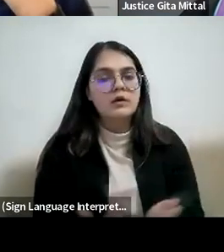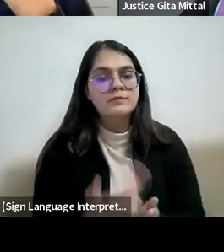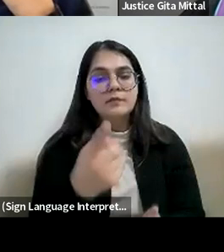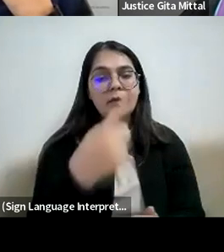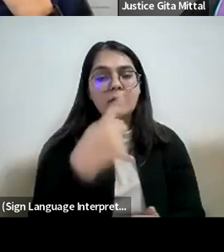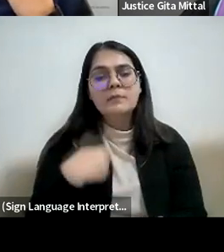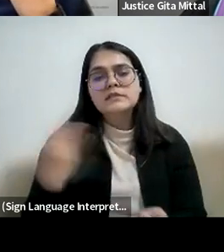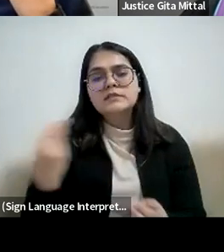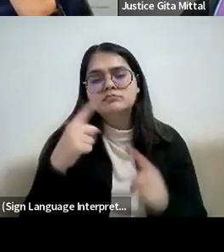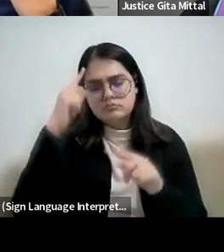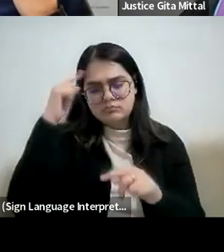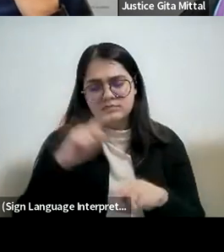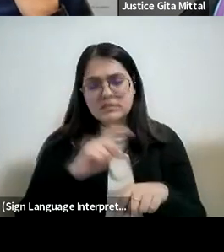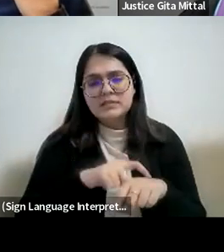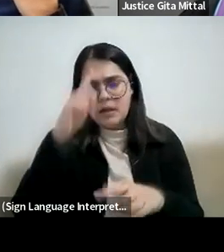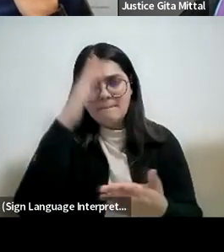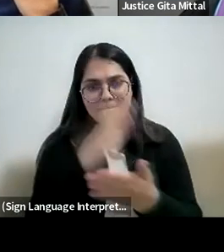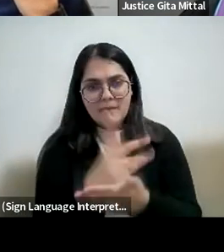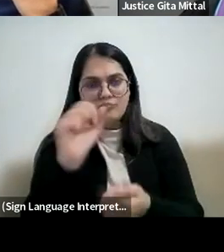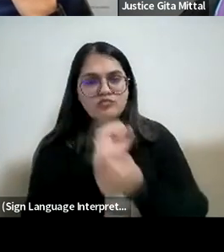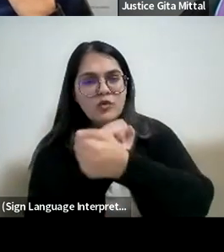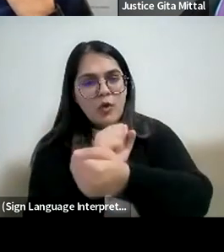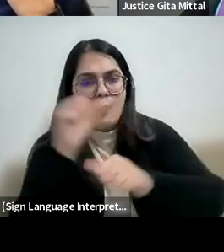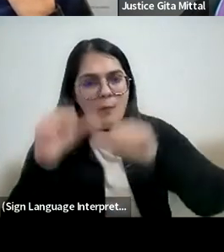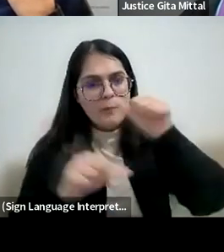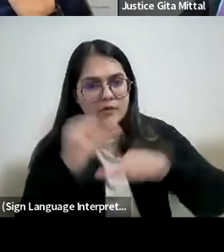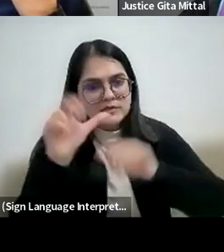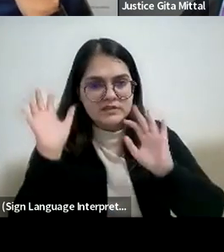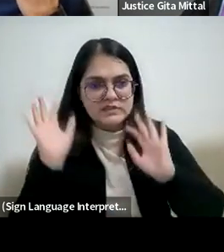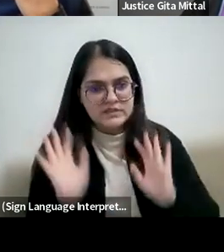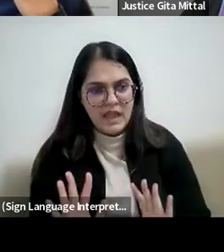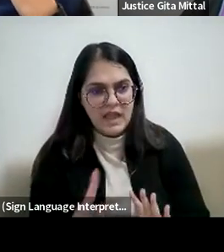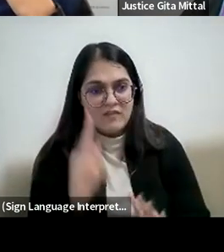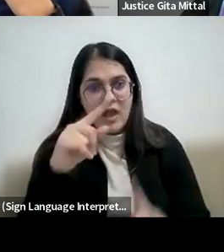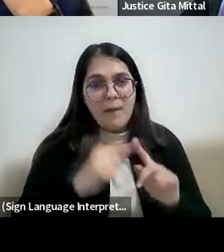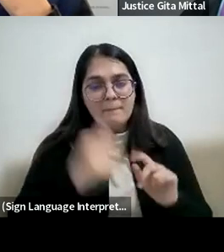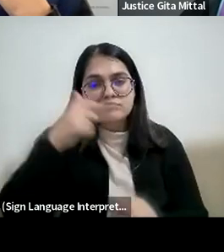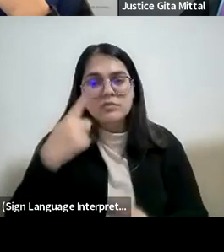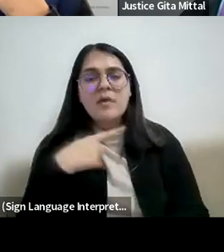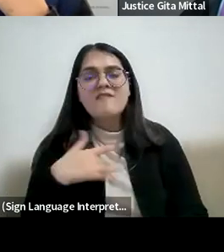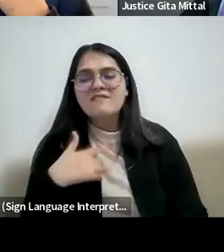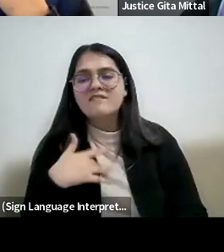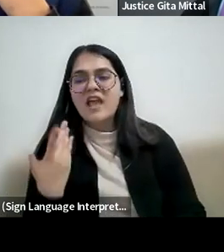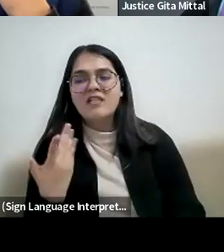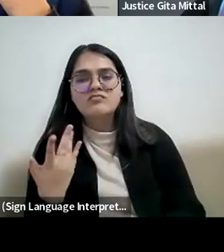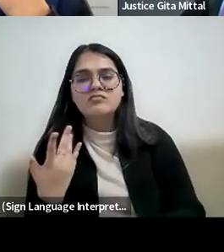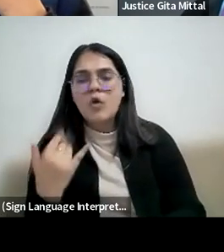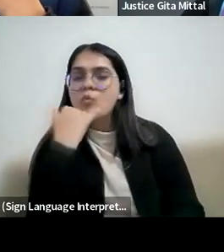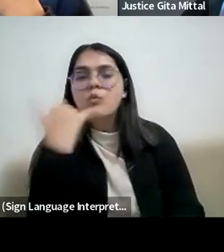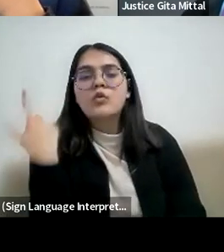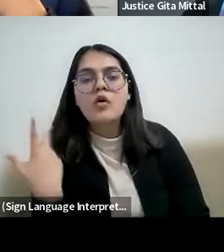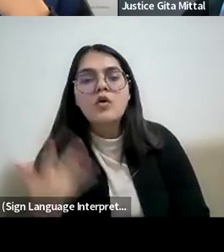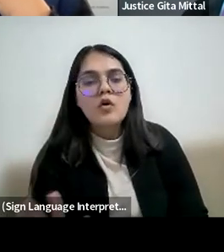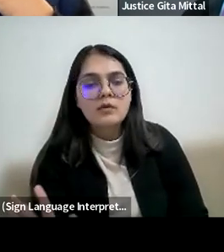a lot of our criminal procedure code itself is an encapsulation of so many principles of the Constitution. And maybe we should